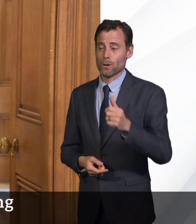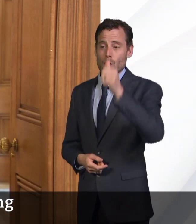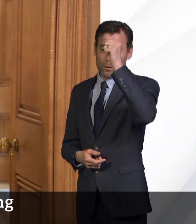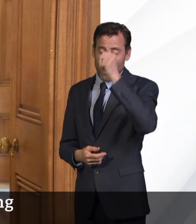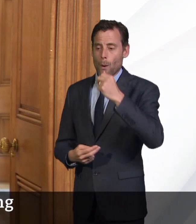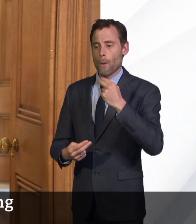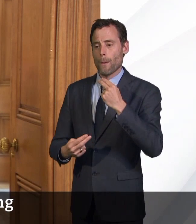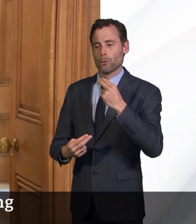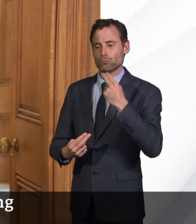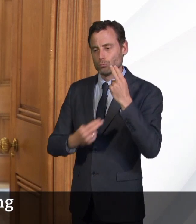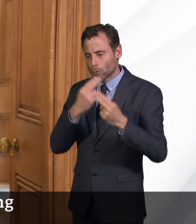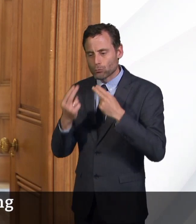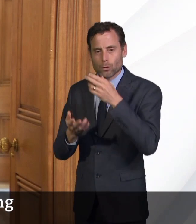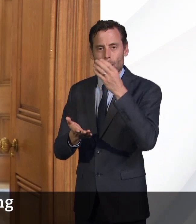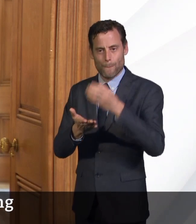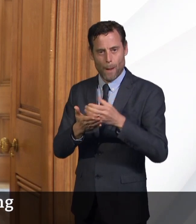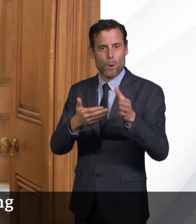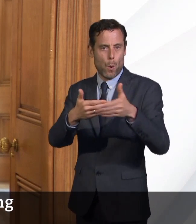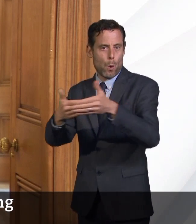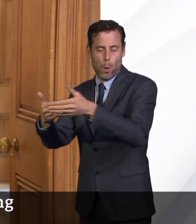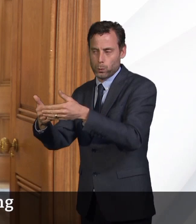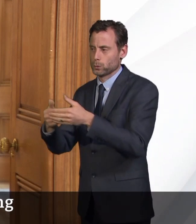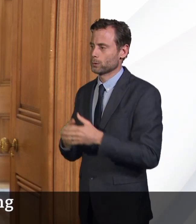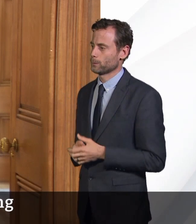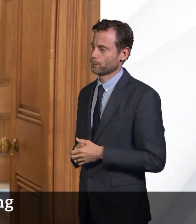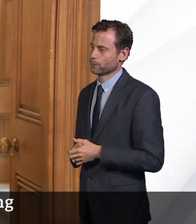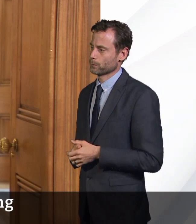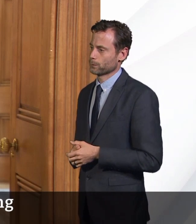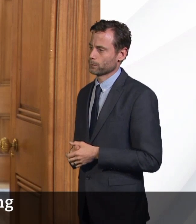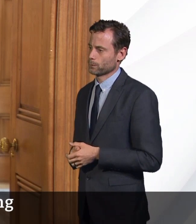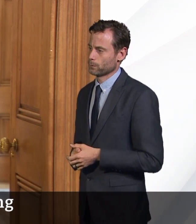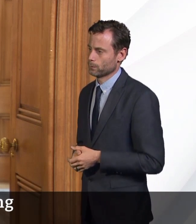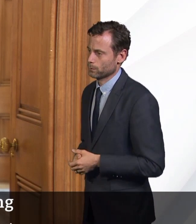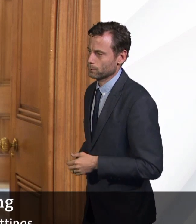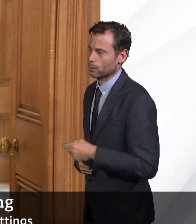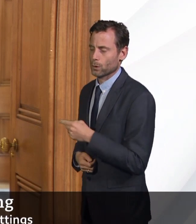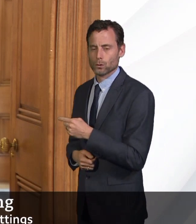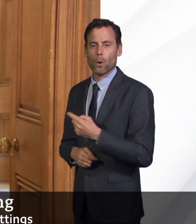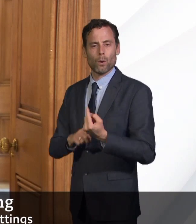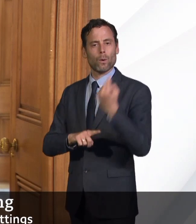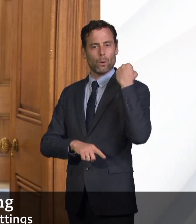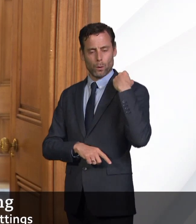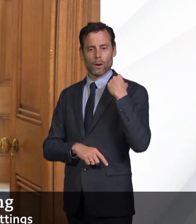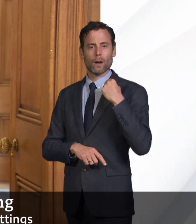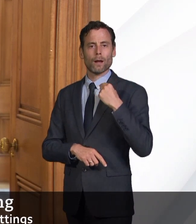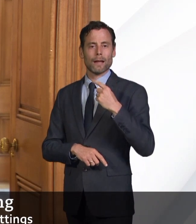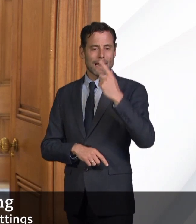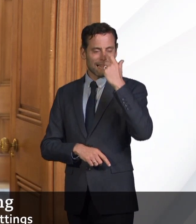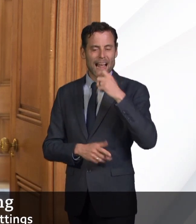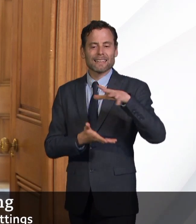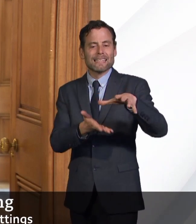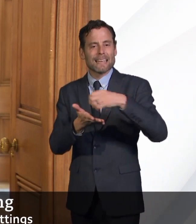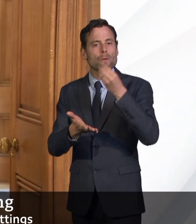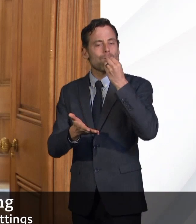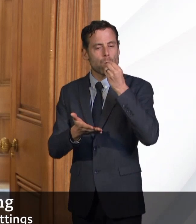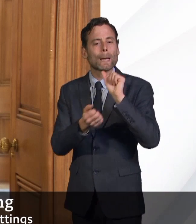quite keen to keep that capacity to be able to do takeaway food for people, and that was clear in the guidance. I think there were a